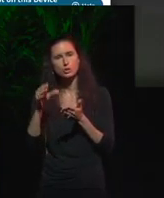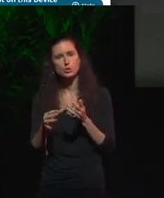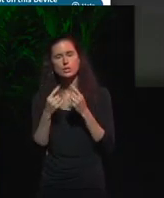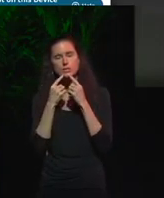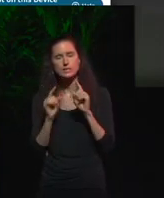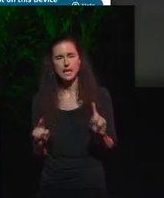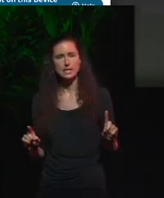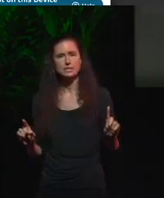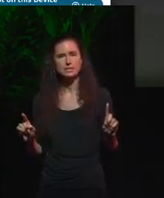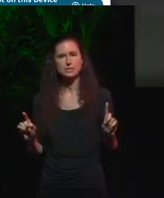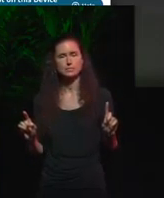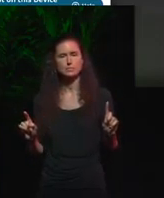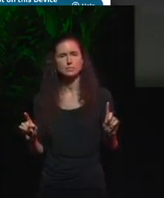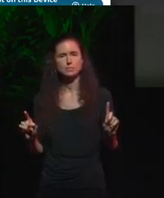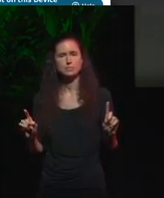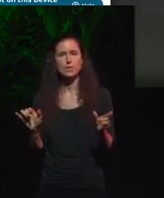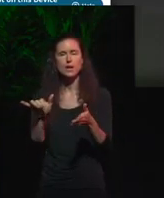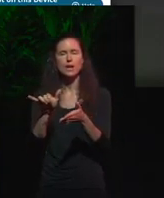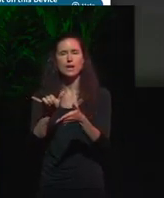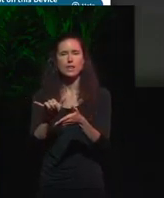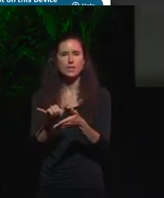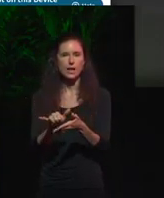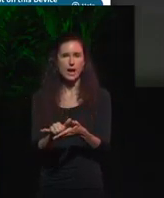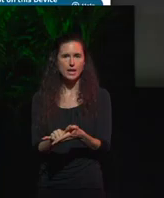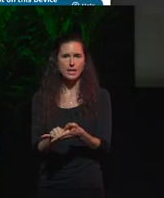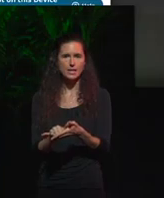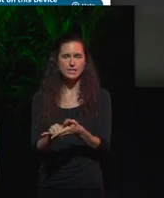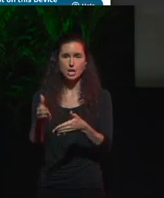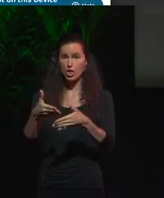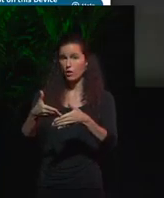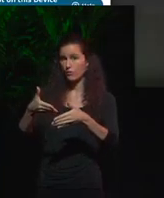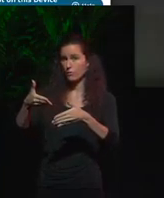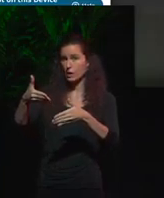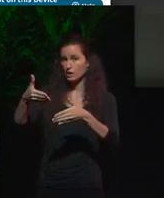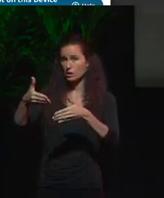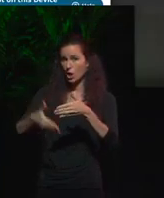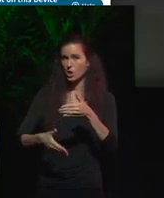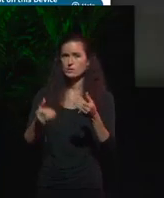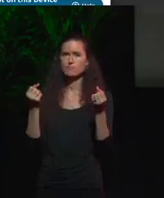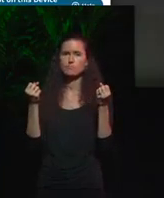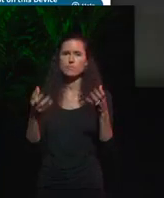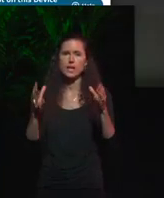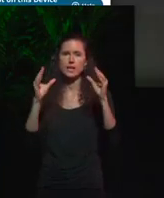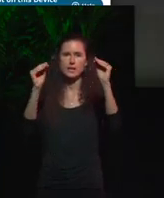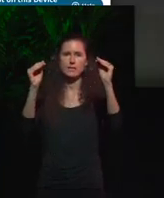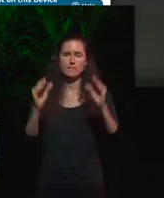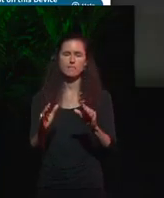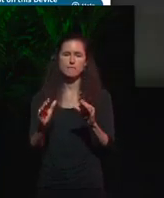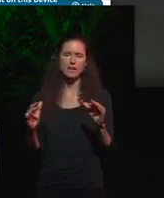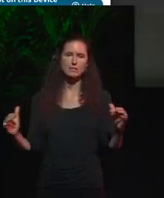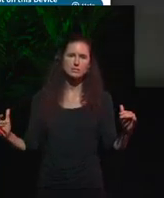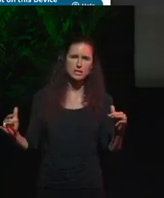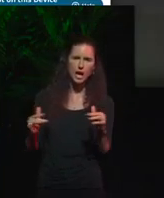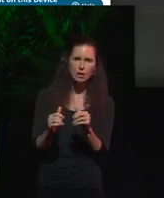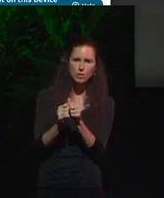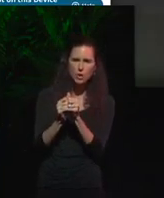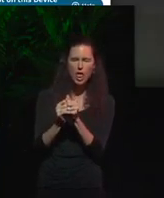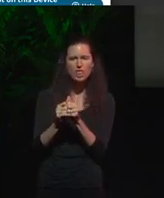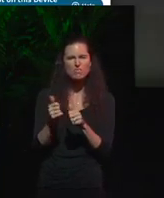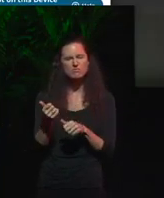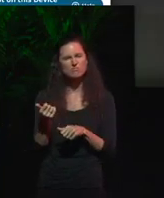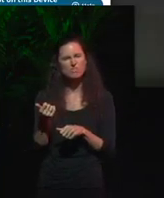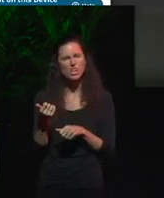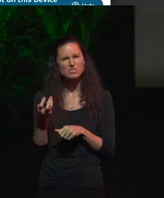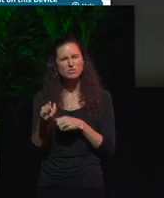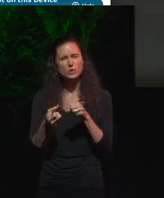peers. This is the result of many faculty coming together over the last couple years to figure out